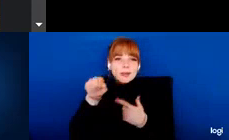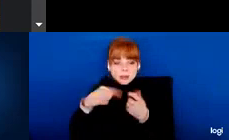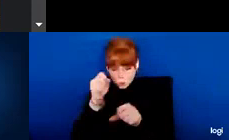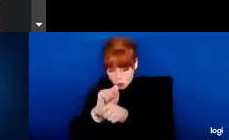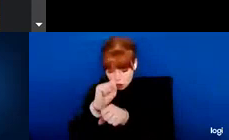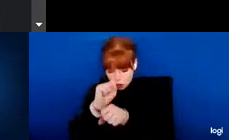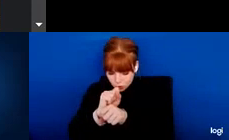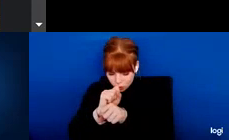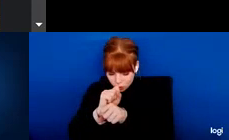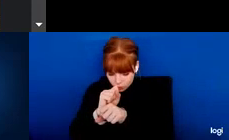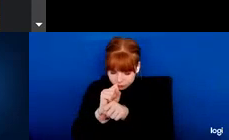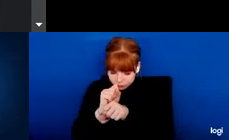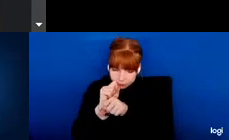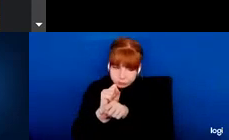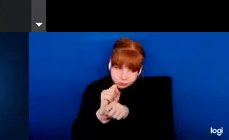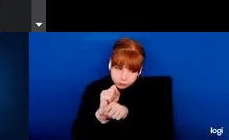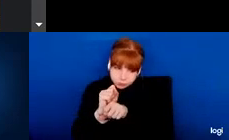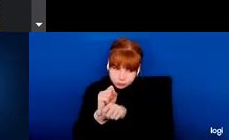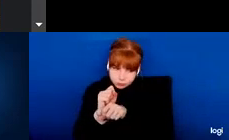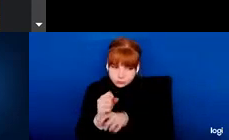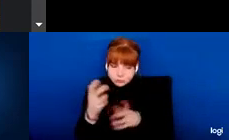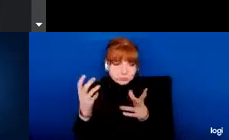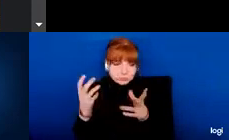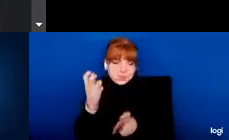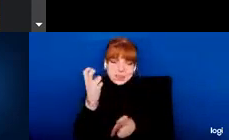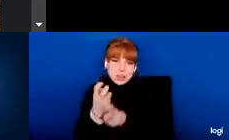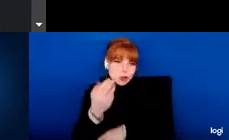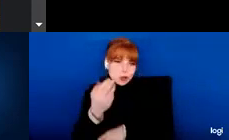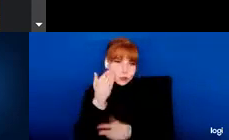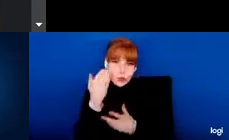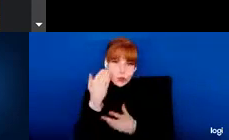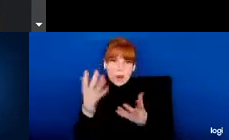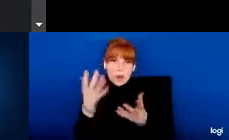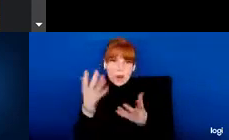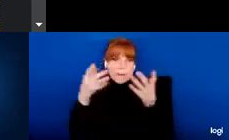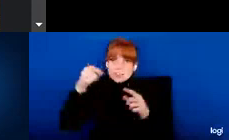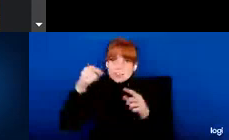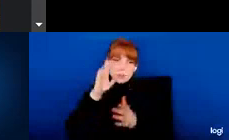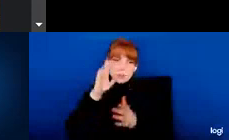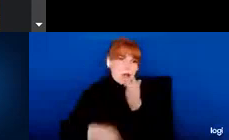that it's so hard to say how much some of this work would cost.